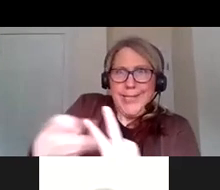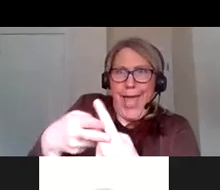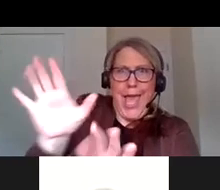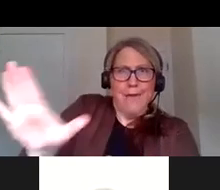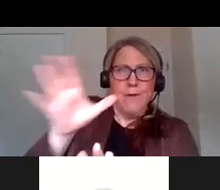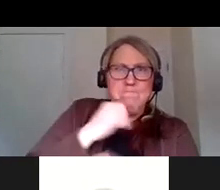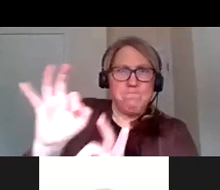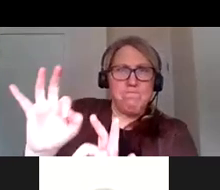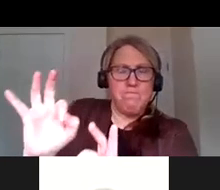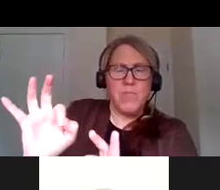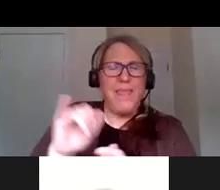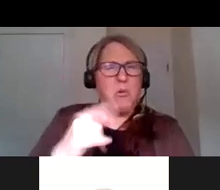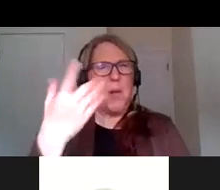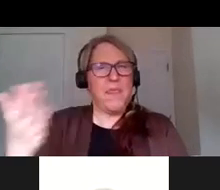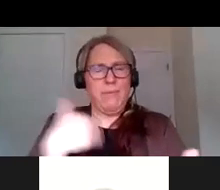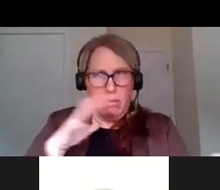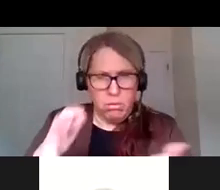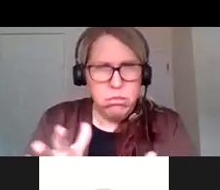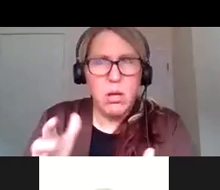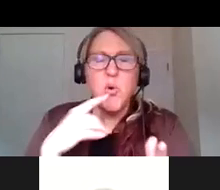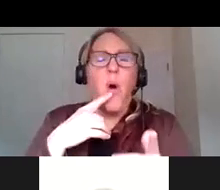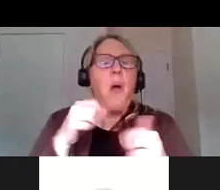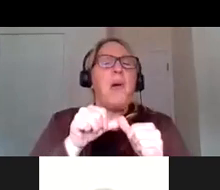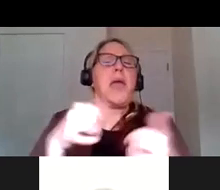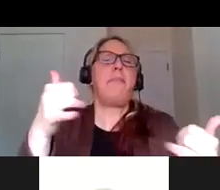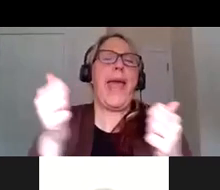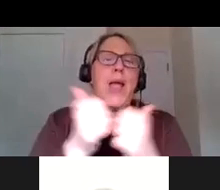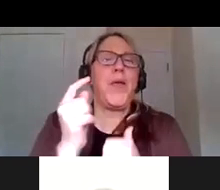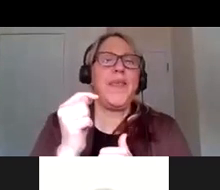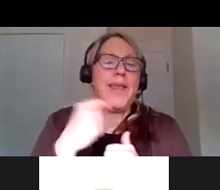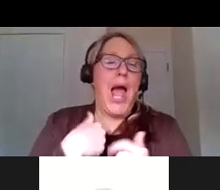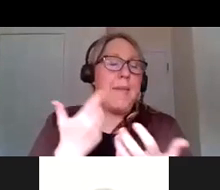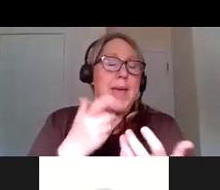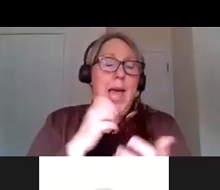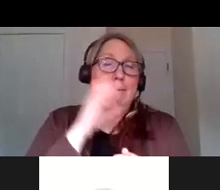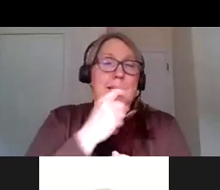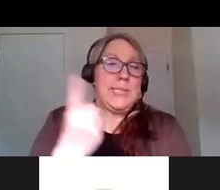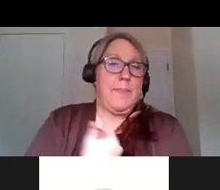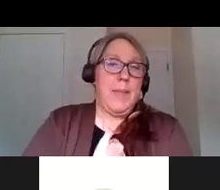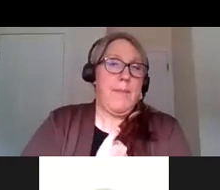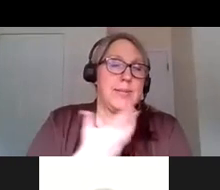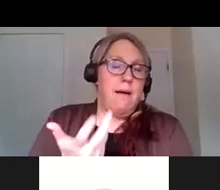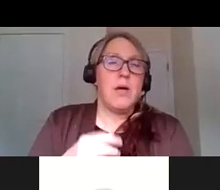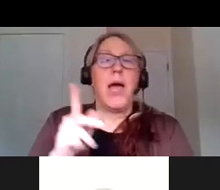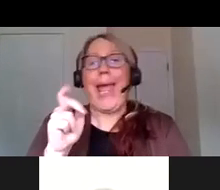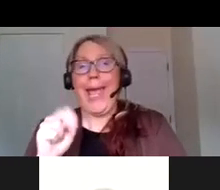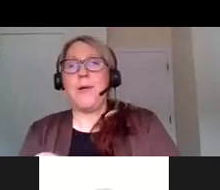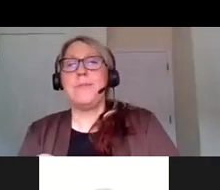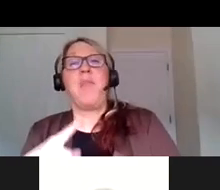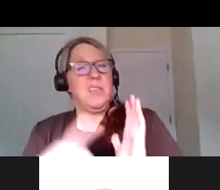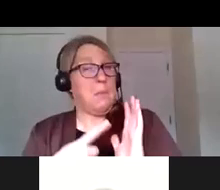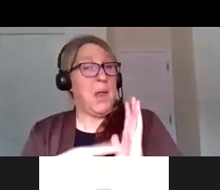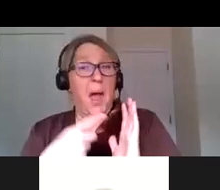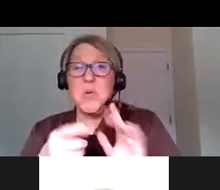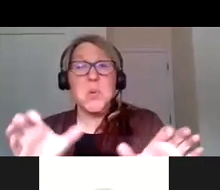So that was the only thing that threw me off. So I'll keep playing around with it. I may be missing something. And sometimes you could be